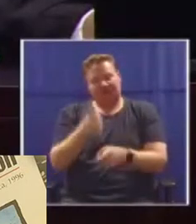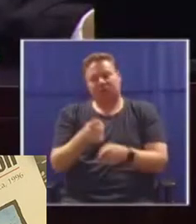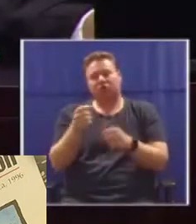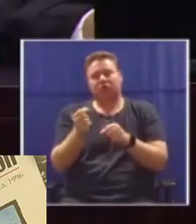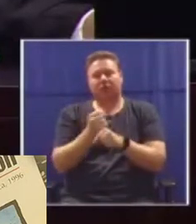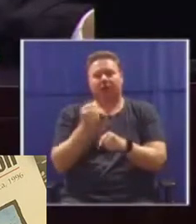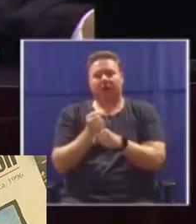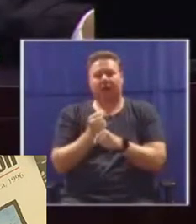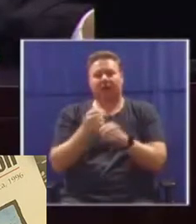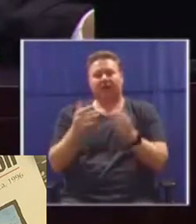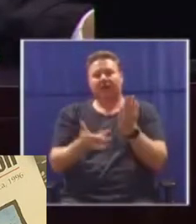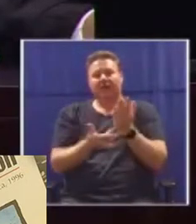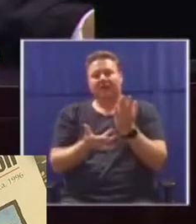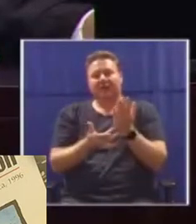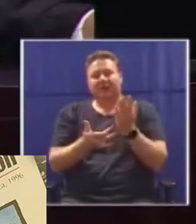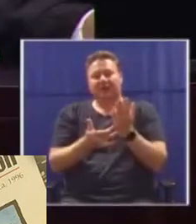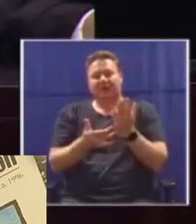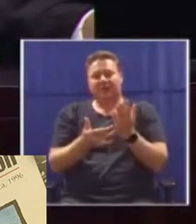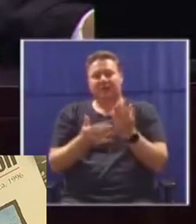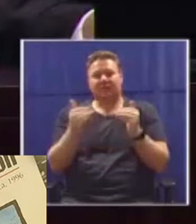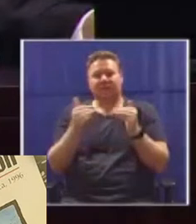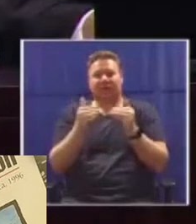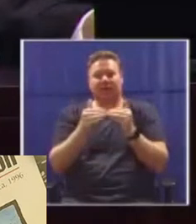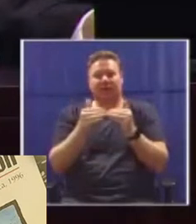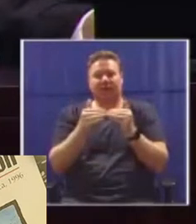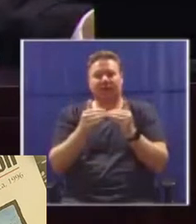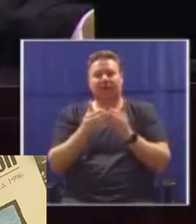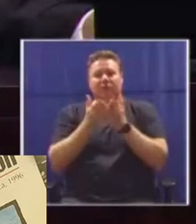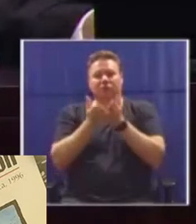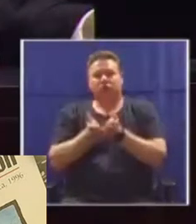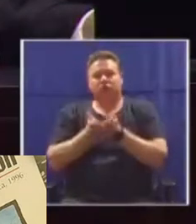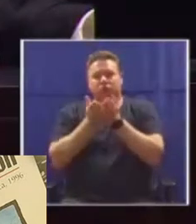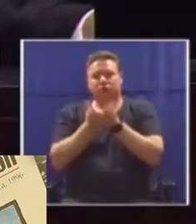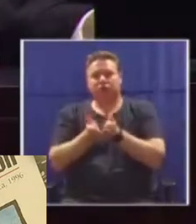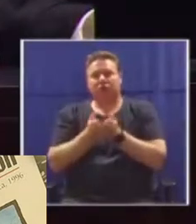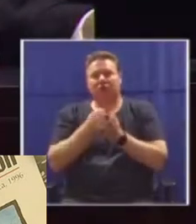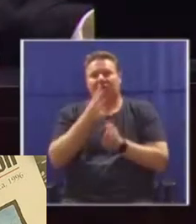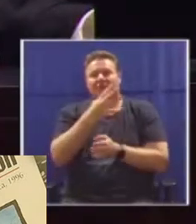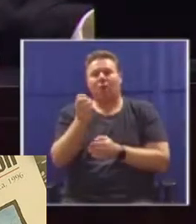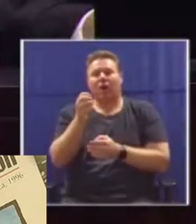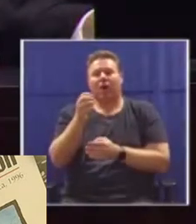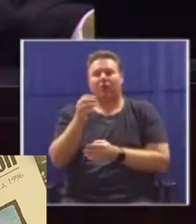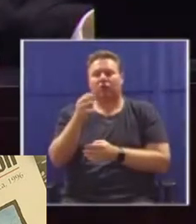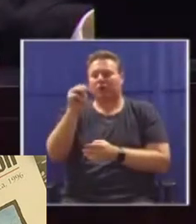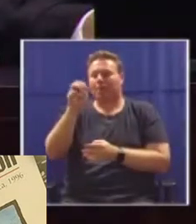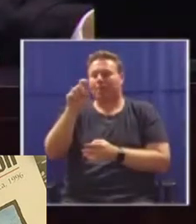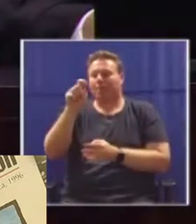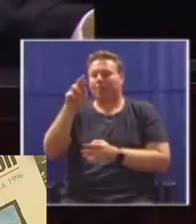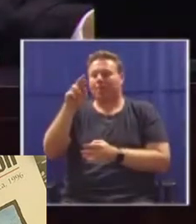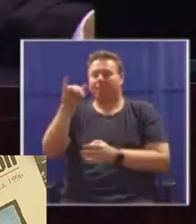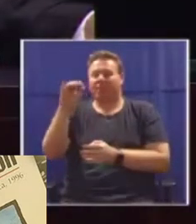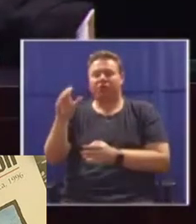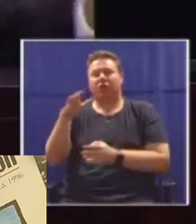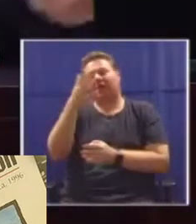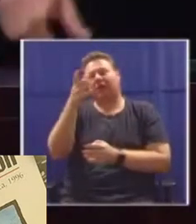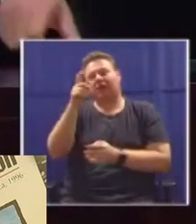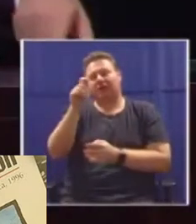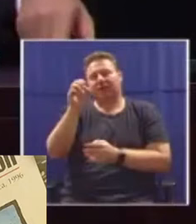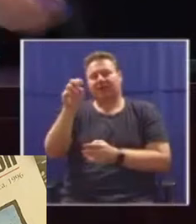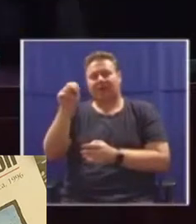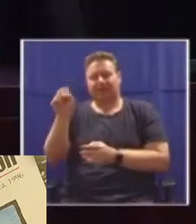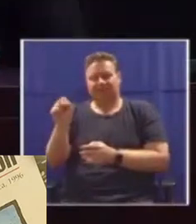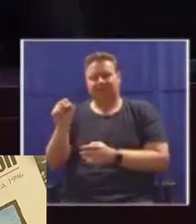technical standards for shipping above 400 metric tons to enforce the regulation